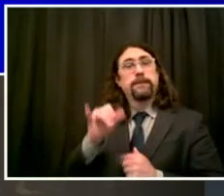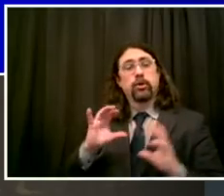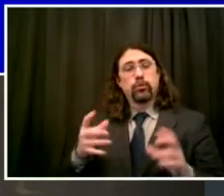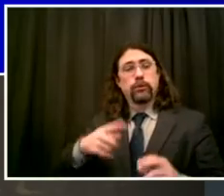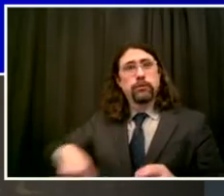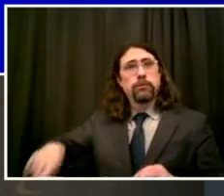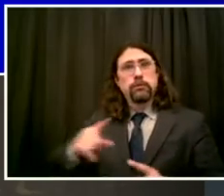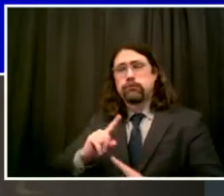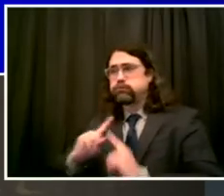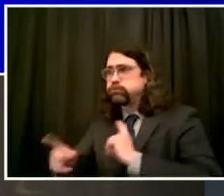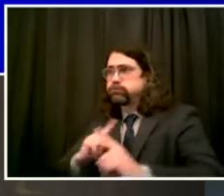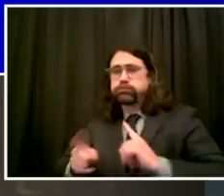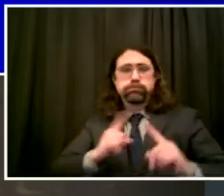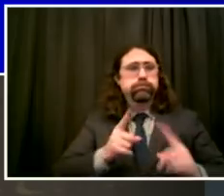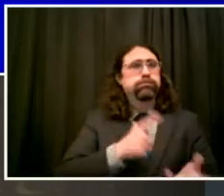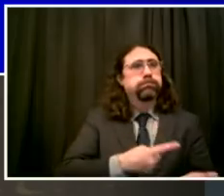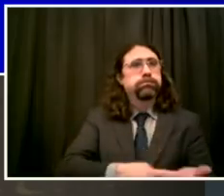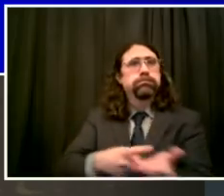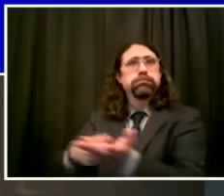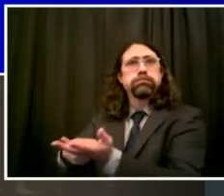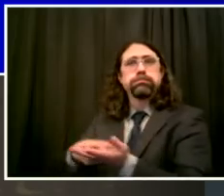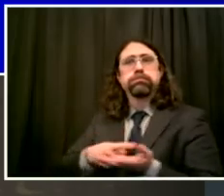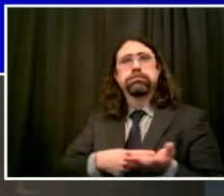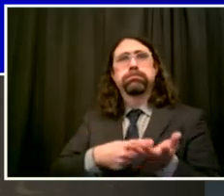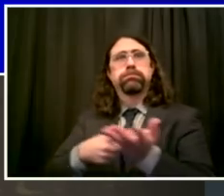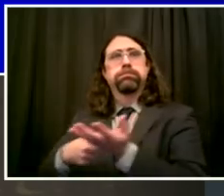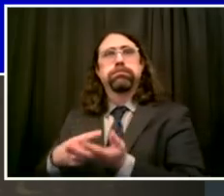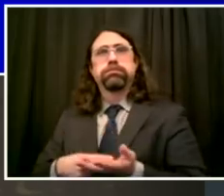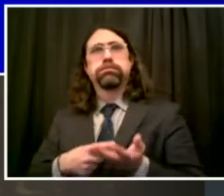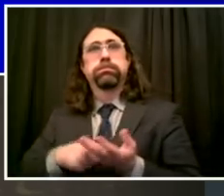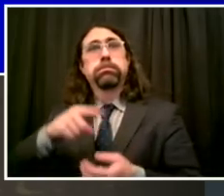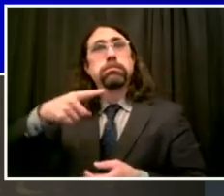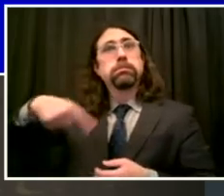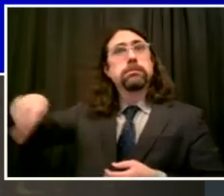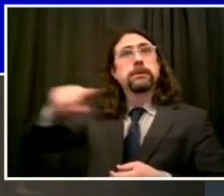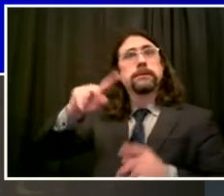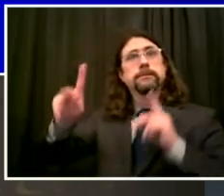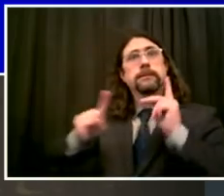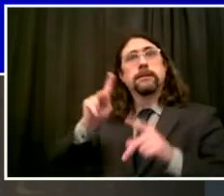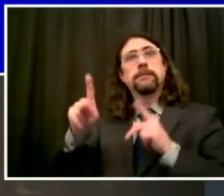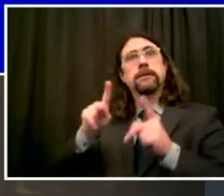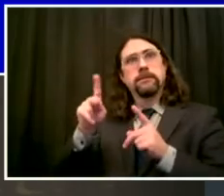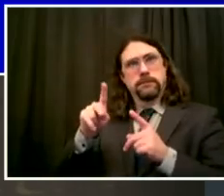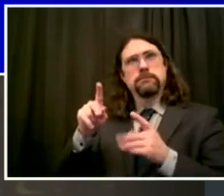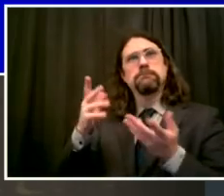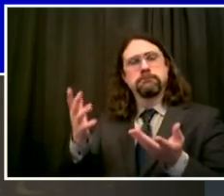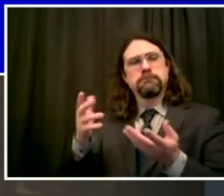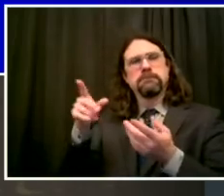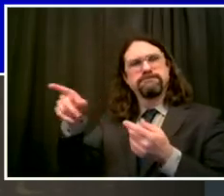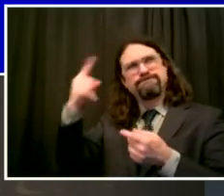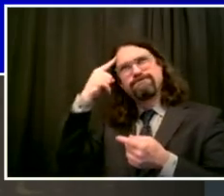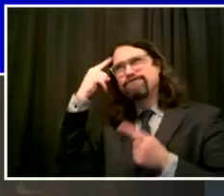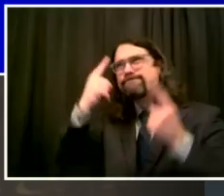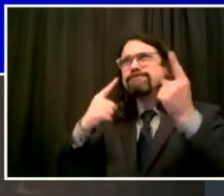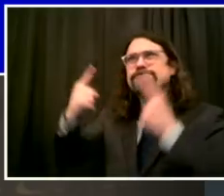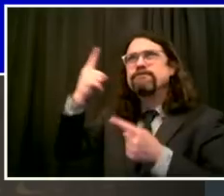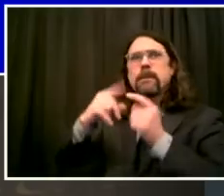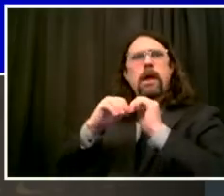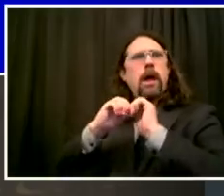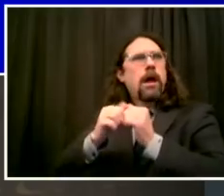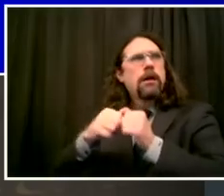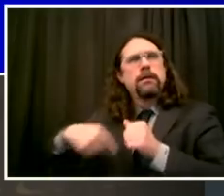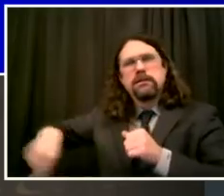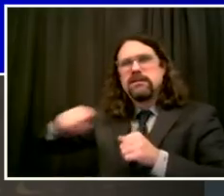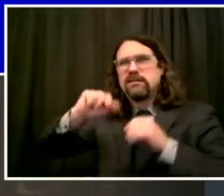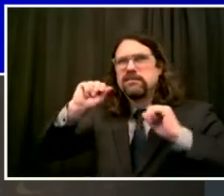small business owner, they put their heart and soul into building up their business. It was something that was really a part of their identity. It was